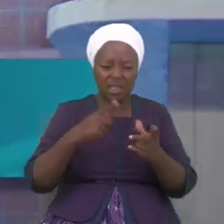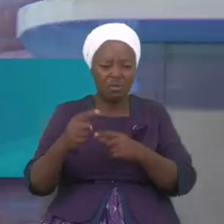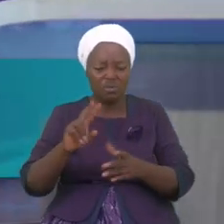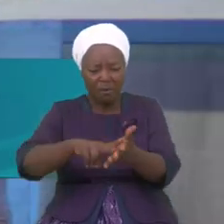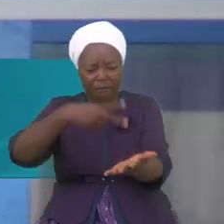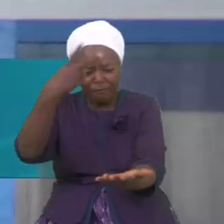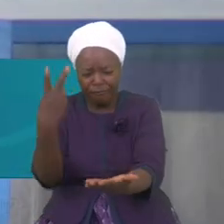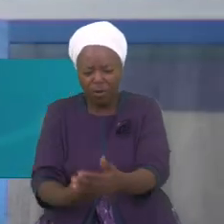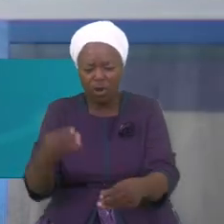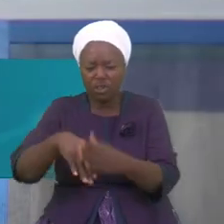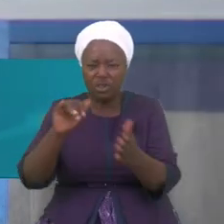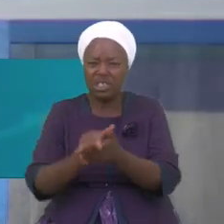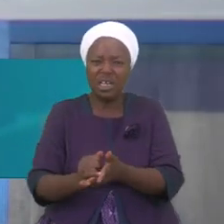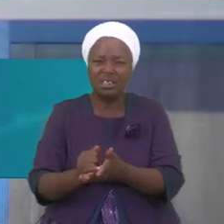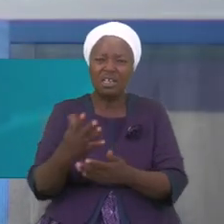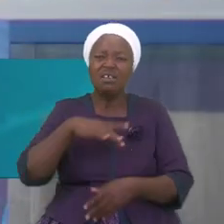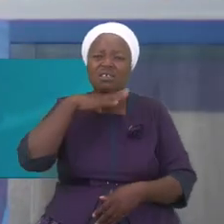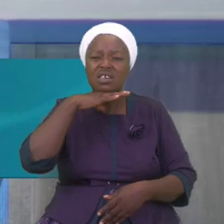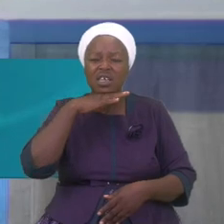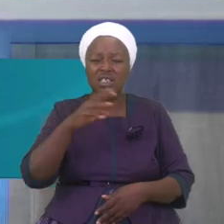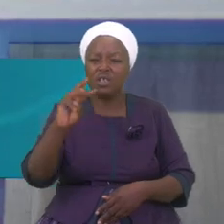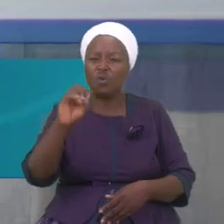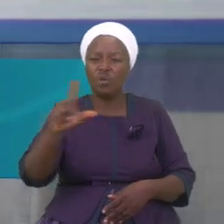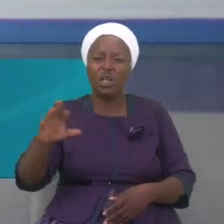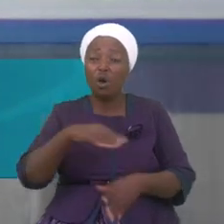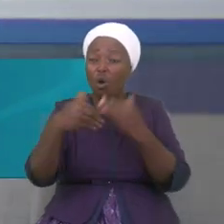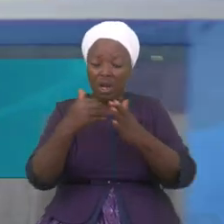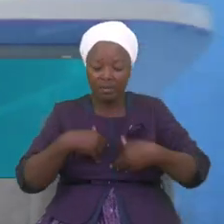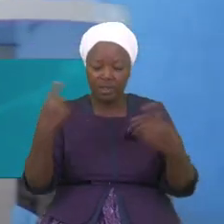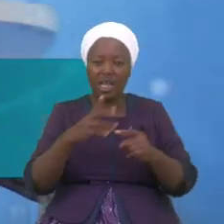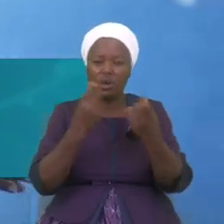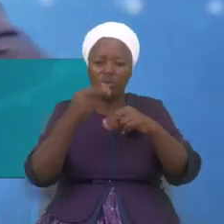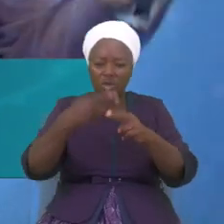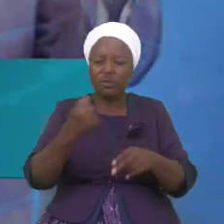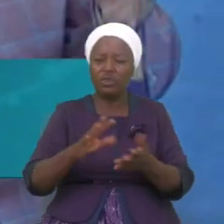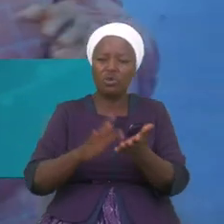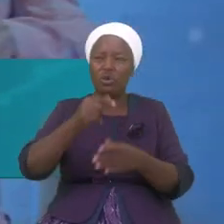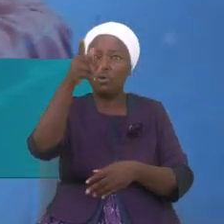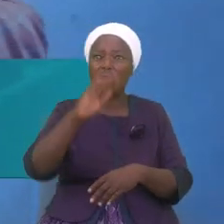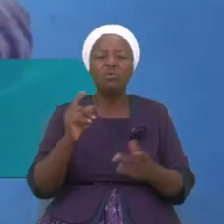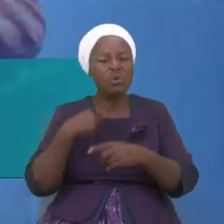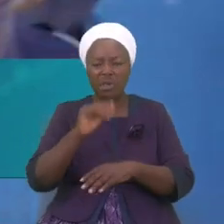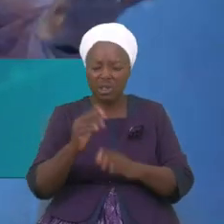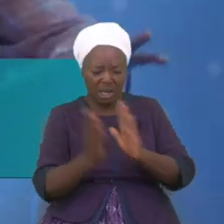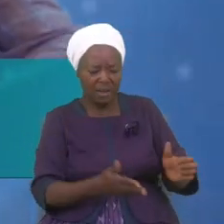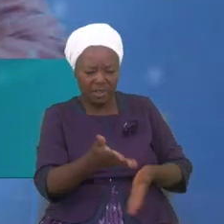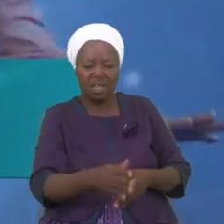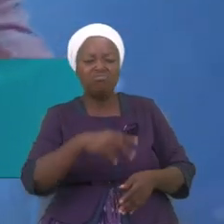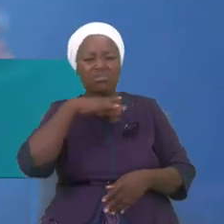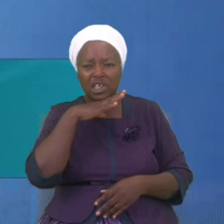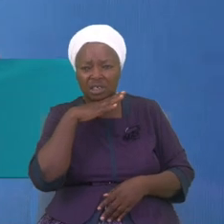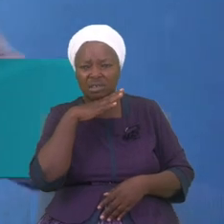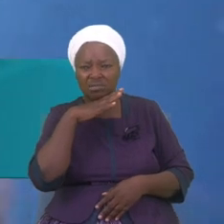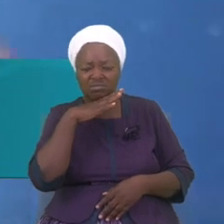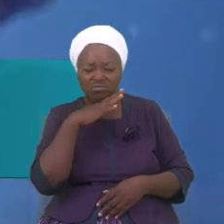dirty well. All have sinned and come short of the glory of God. We could have been left there to rot,